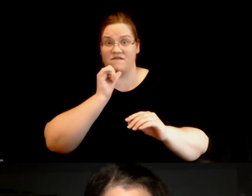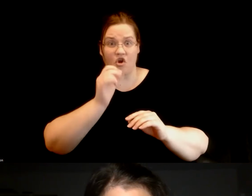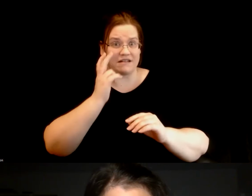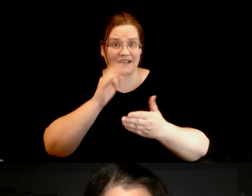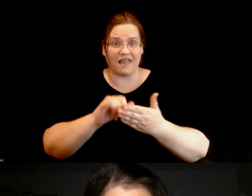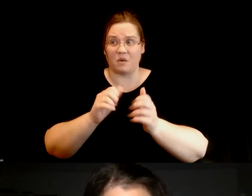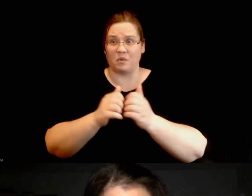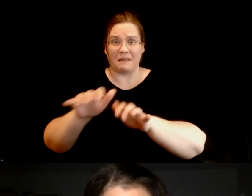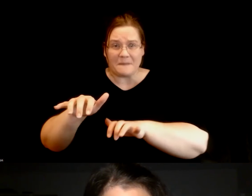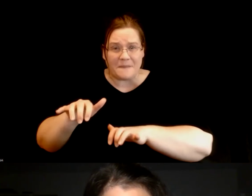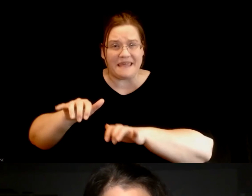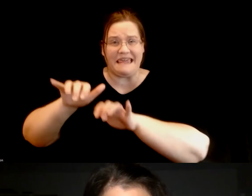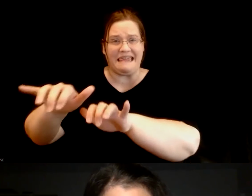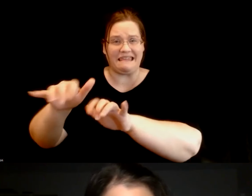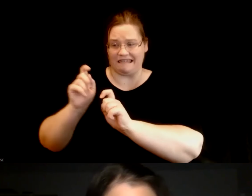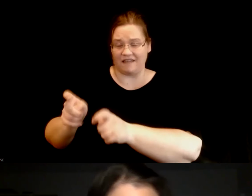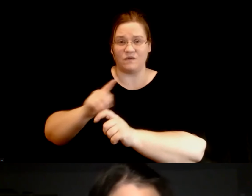doses given to kids 5 and up.